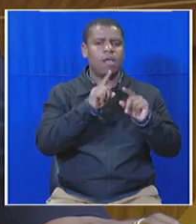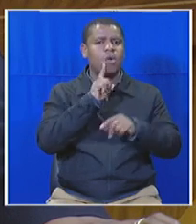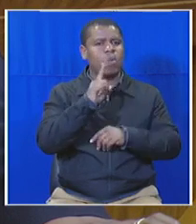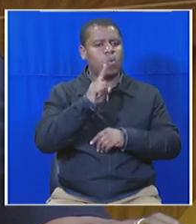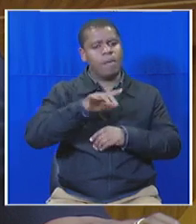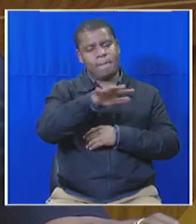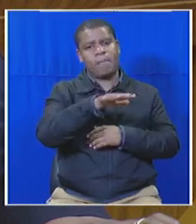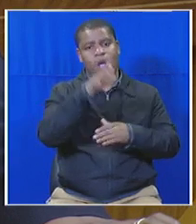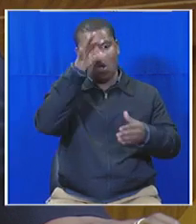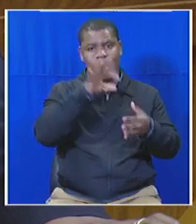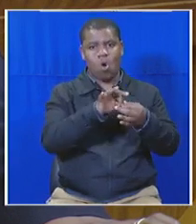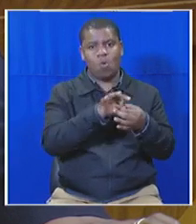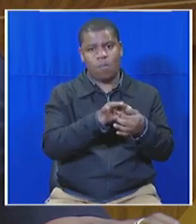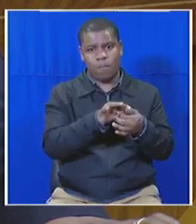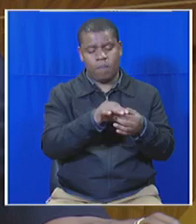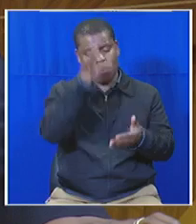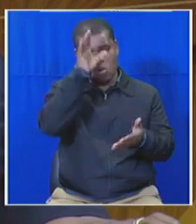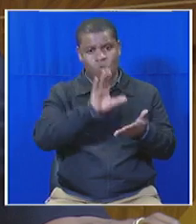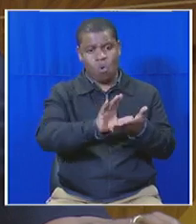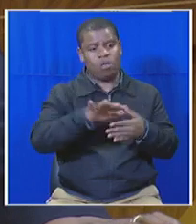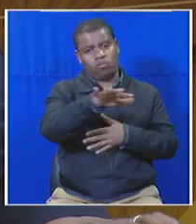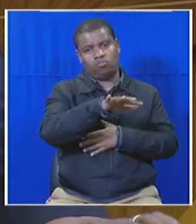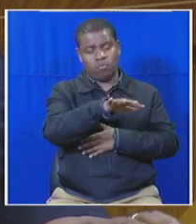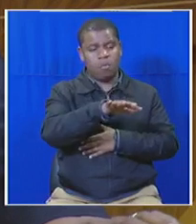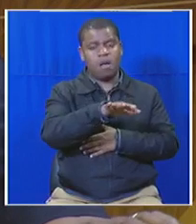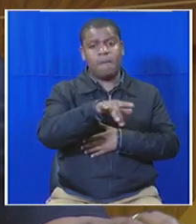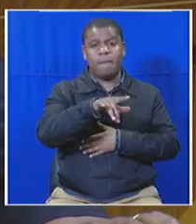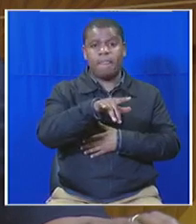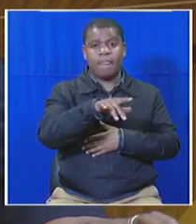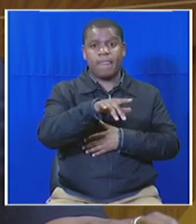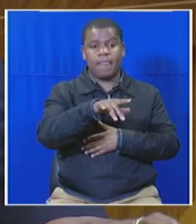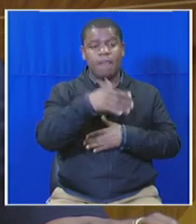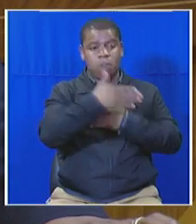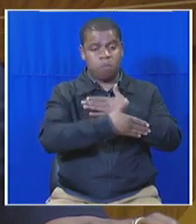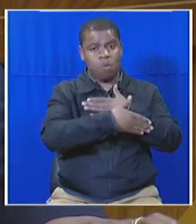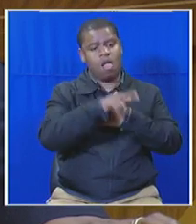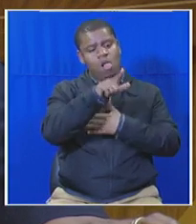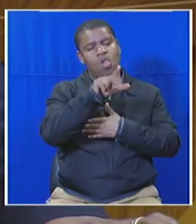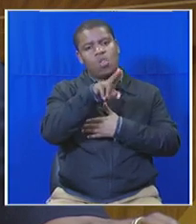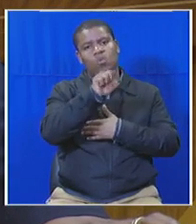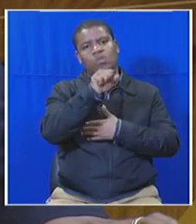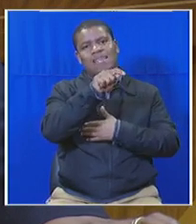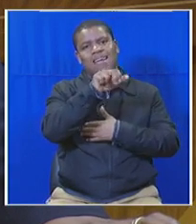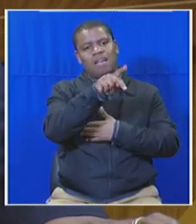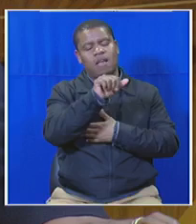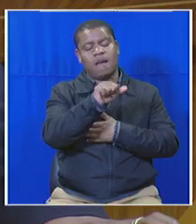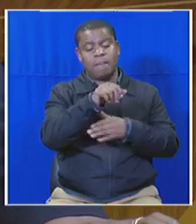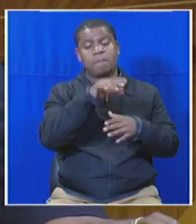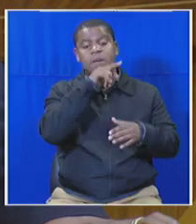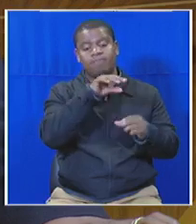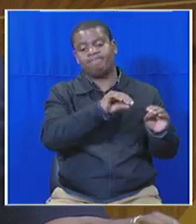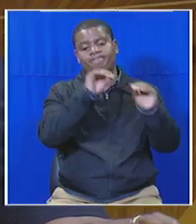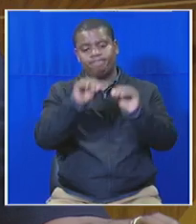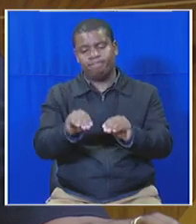Home College of Applied Art and Commerce in Lusaka. In 1990, he moved to